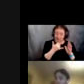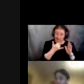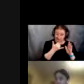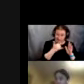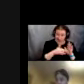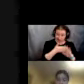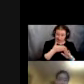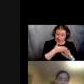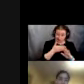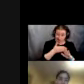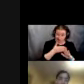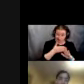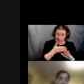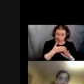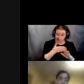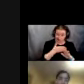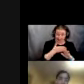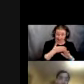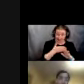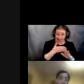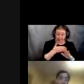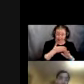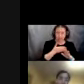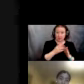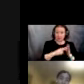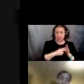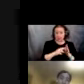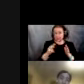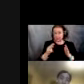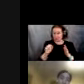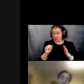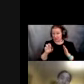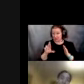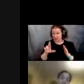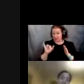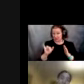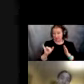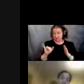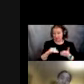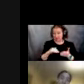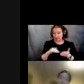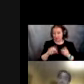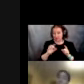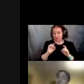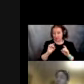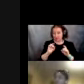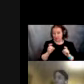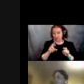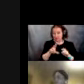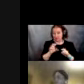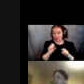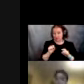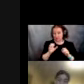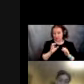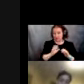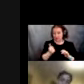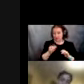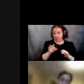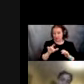am not sure whether Mary was granted U.S. citizenship in 1924 and then immediately lost it when she